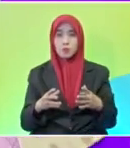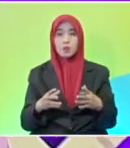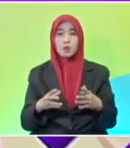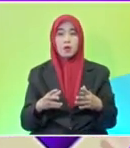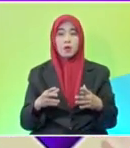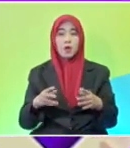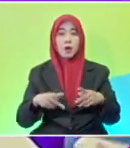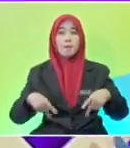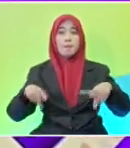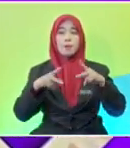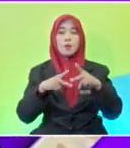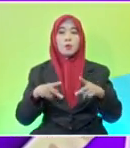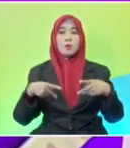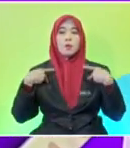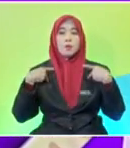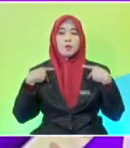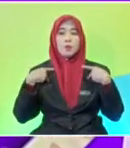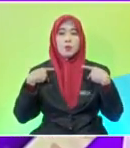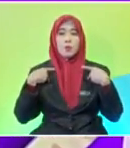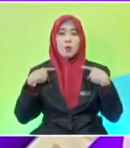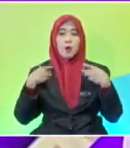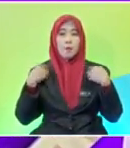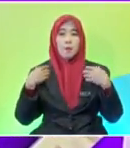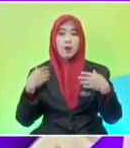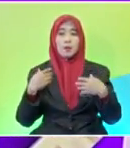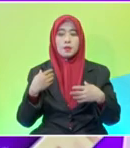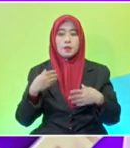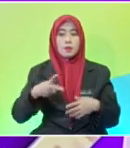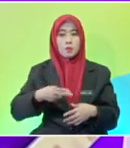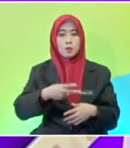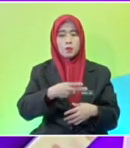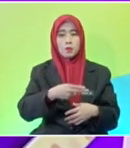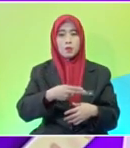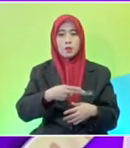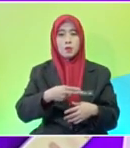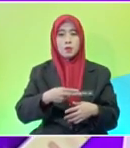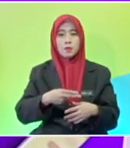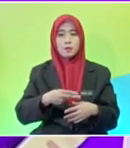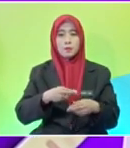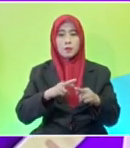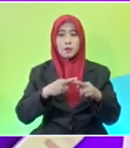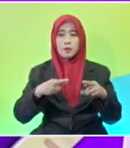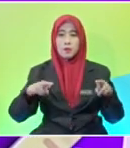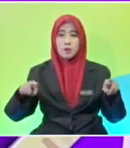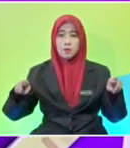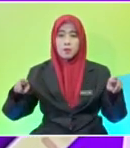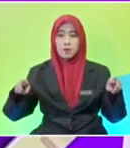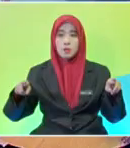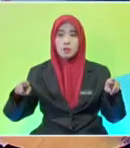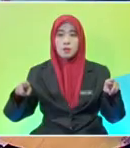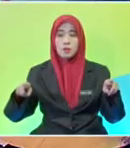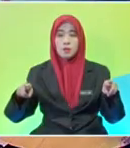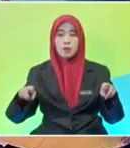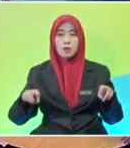Scissors, of course, to cut the pictures. You need ribbon. You know why we have a ribbon here? Why? So let's say the students don't have time